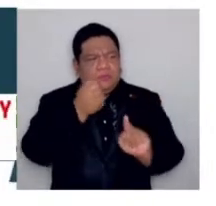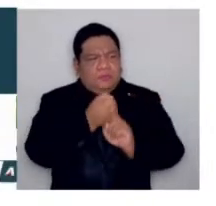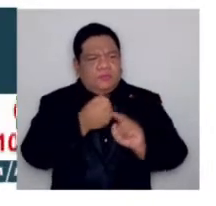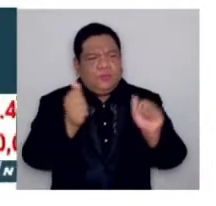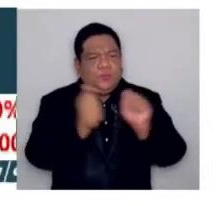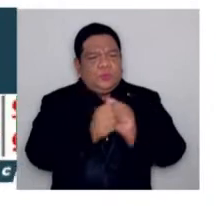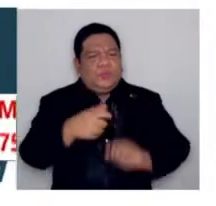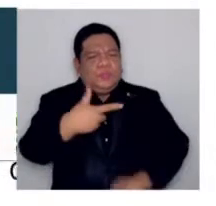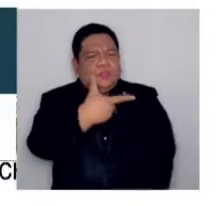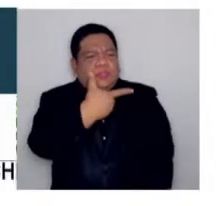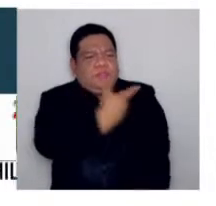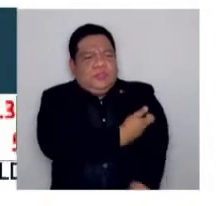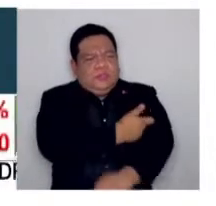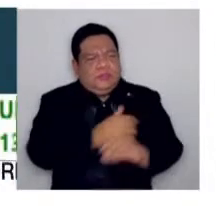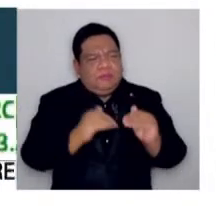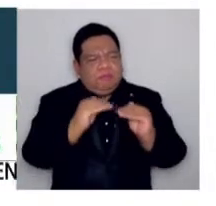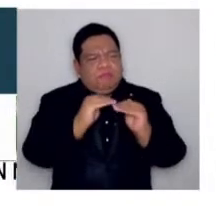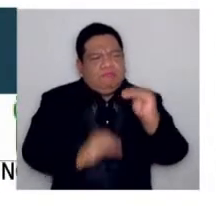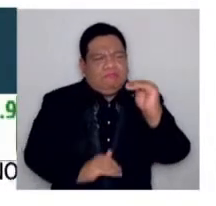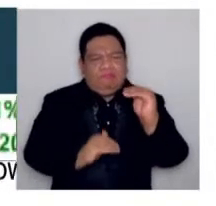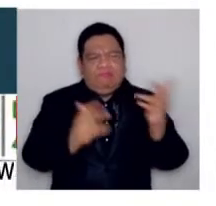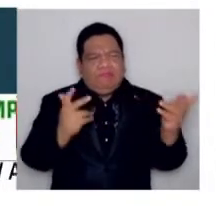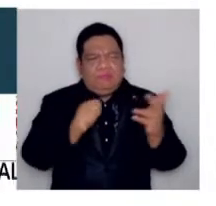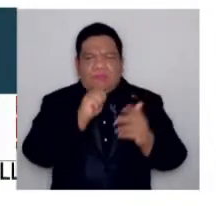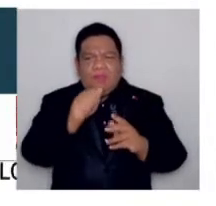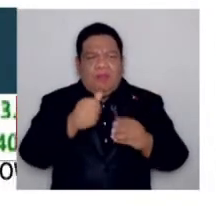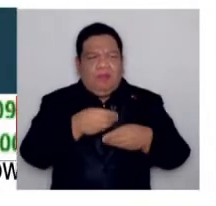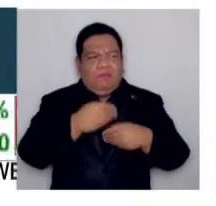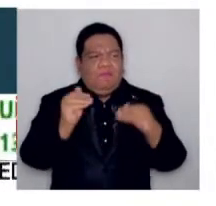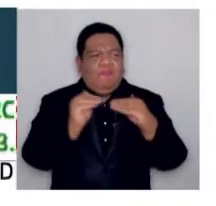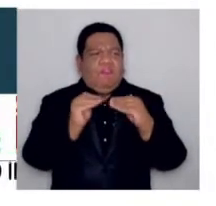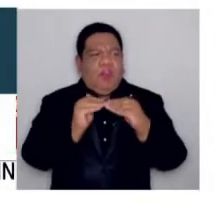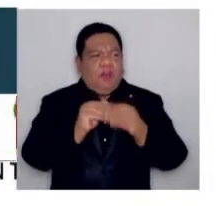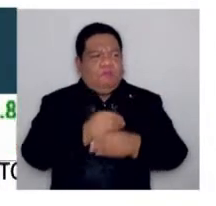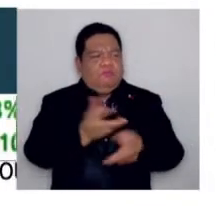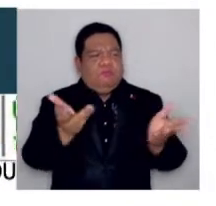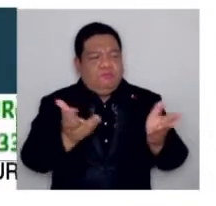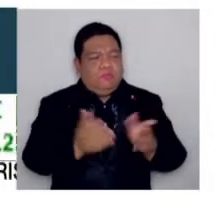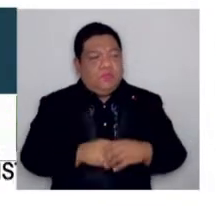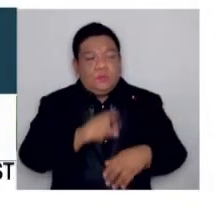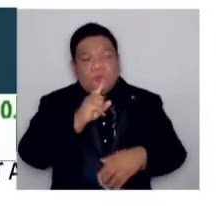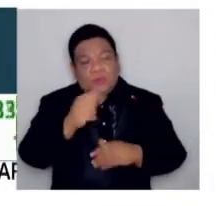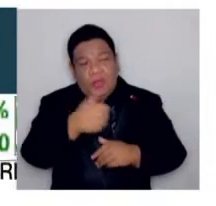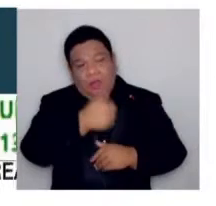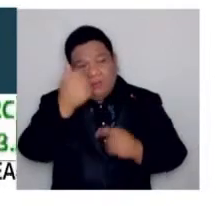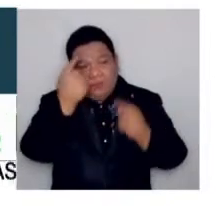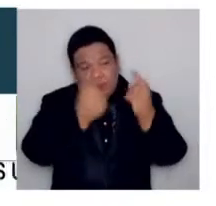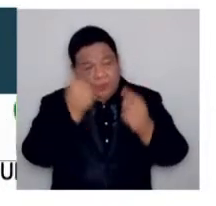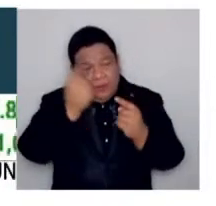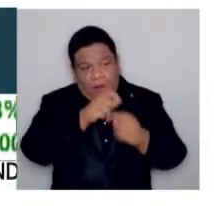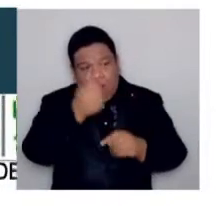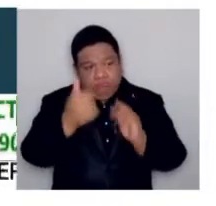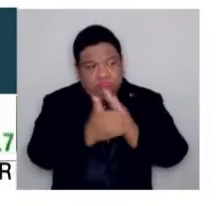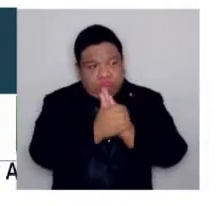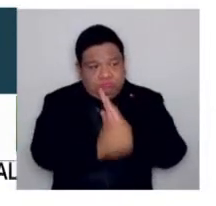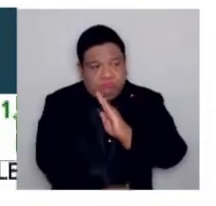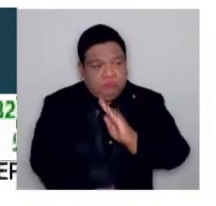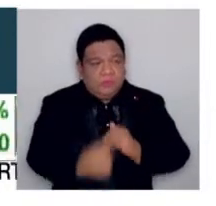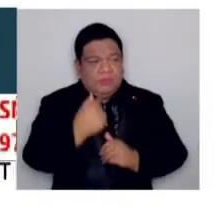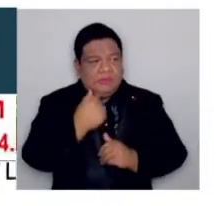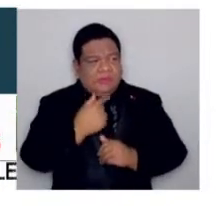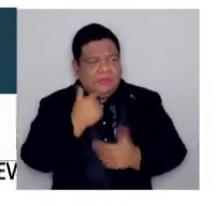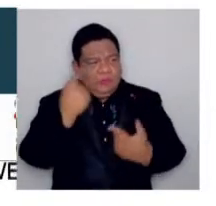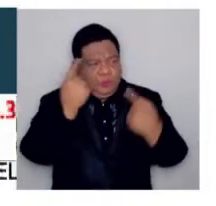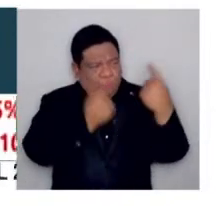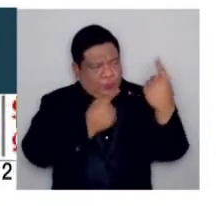vaccine inequity. Kasi yung iba pong mga concerns, yung iba pong mga eksperto, really voicing out their